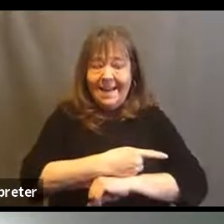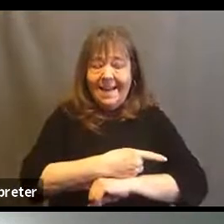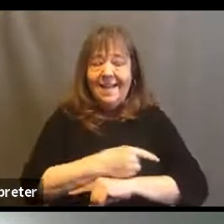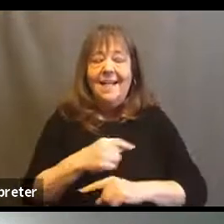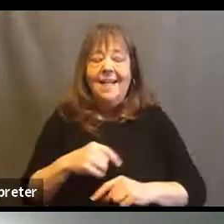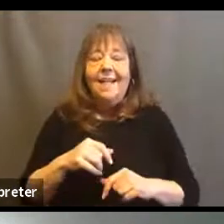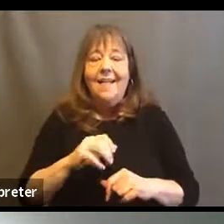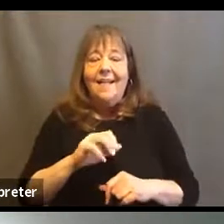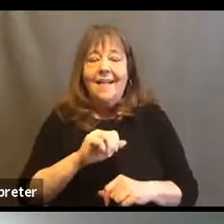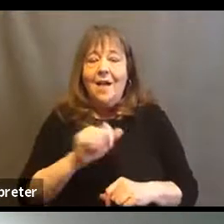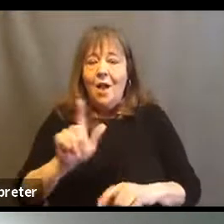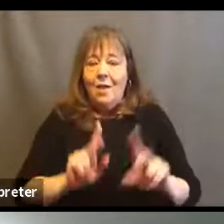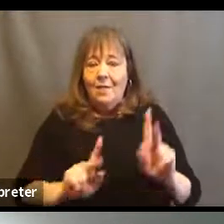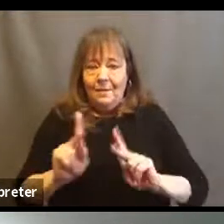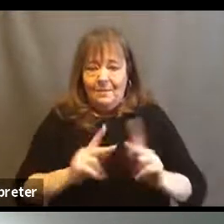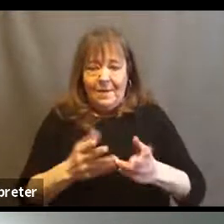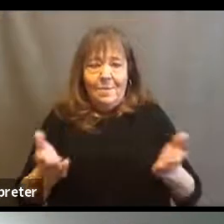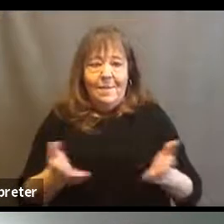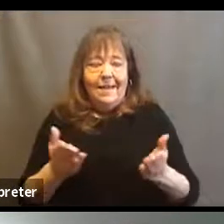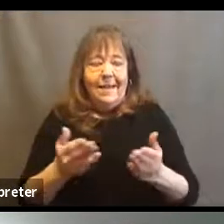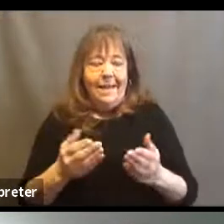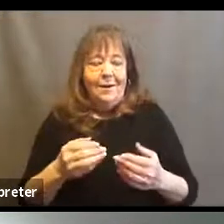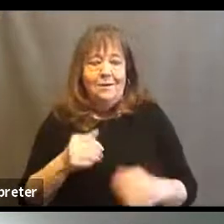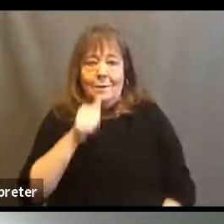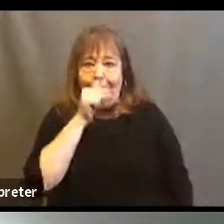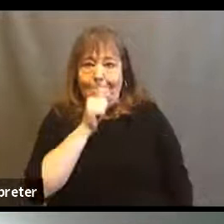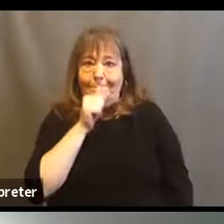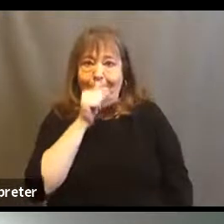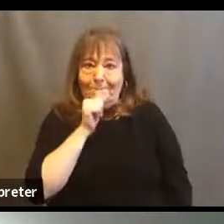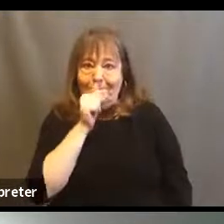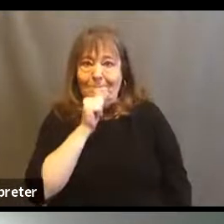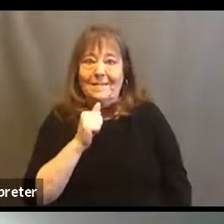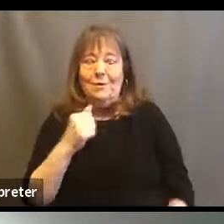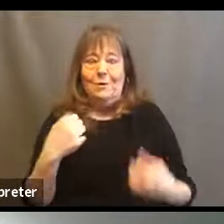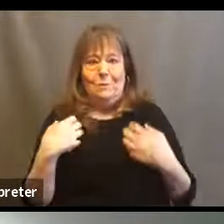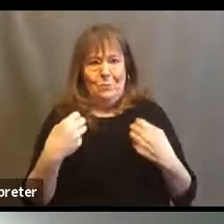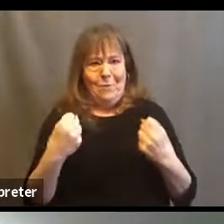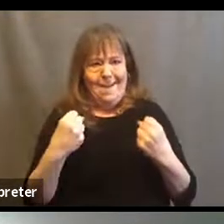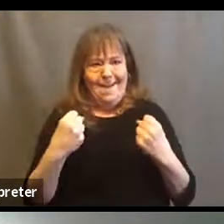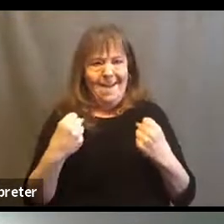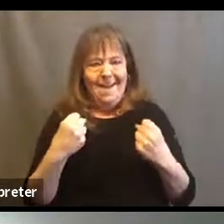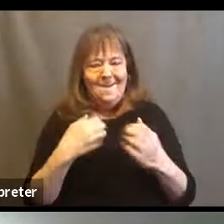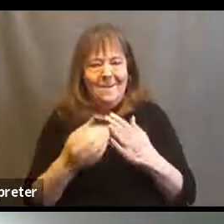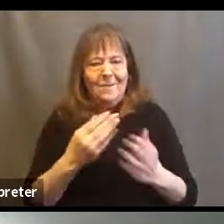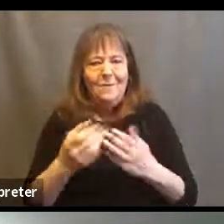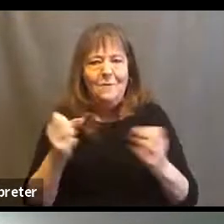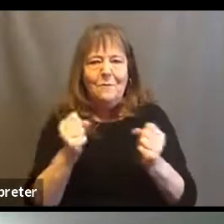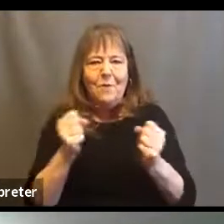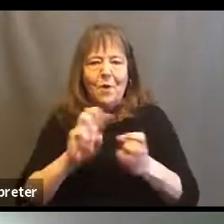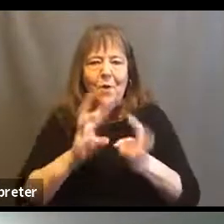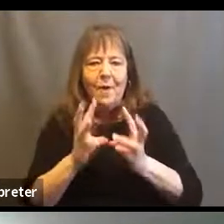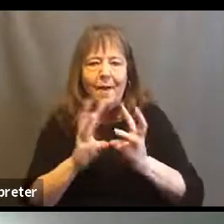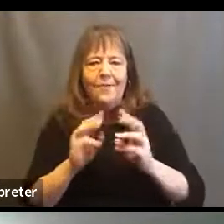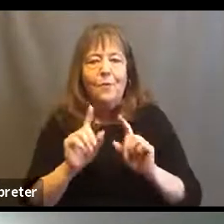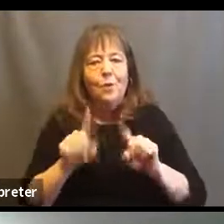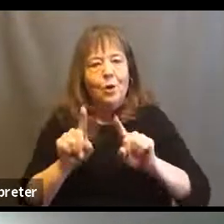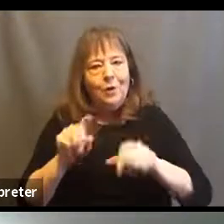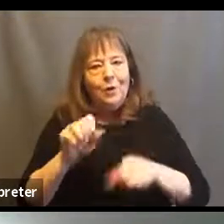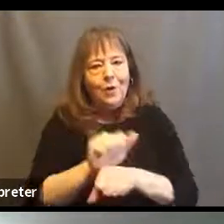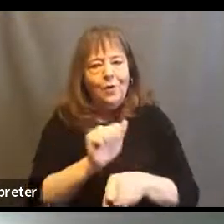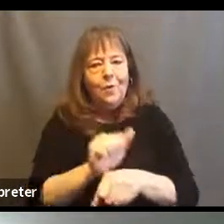everybody here has braved the cold to get on this news conference and come to work, and everybody, our teams